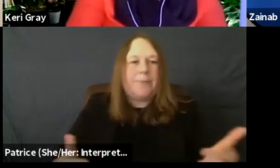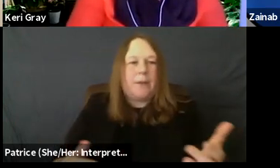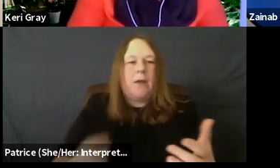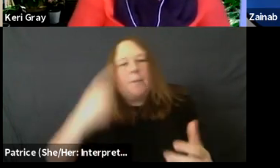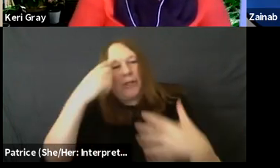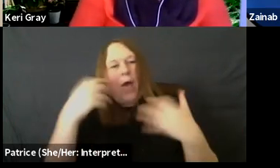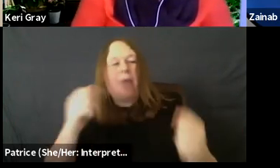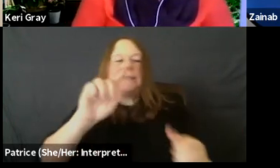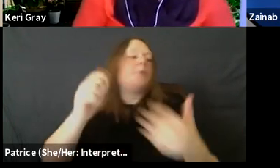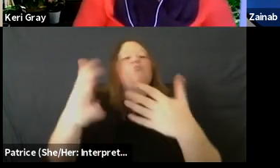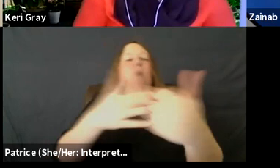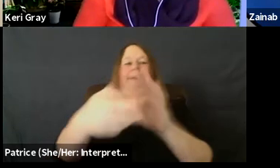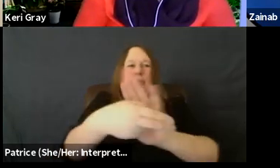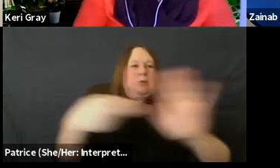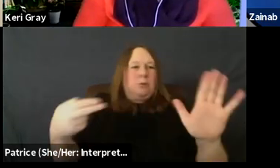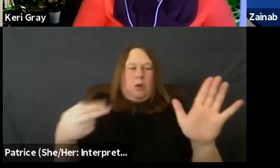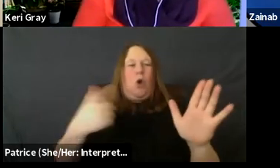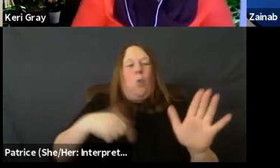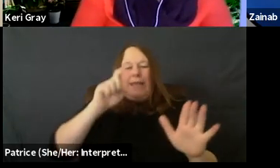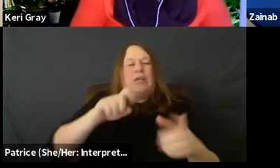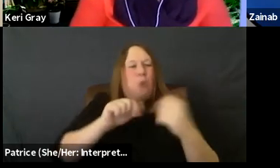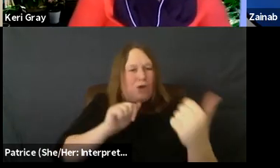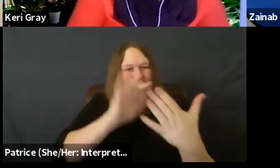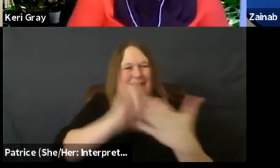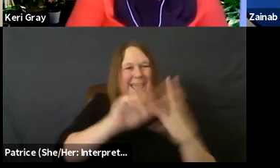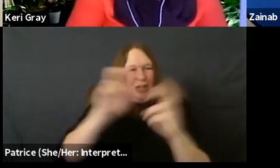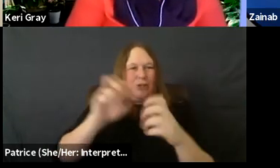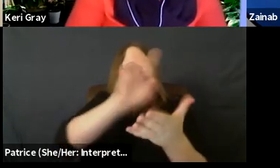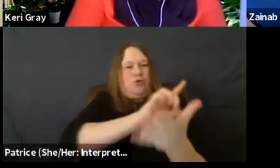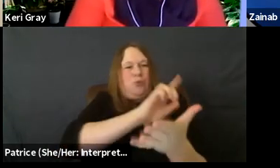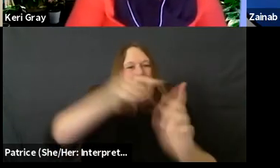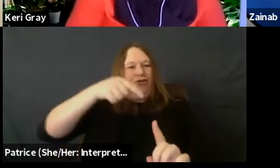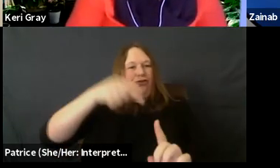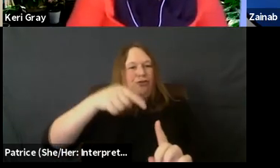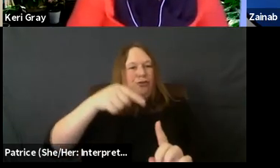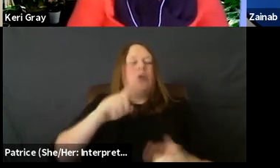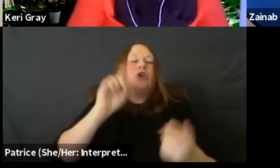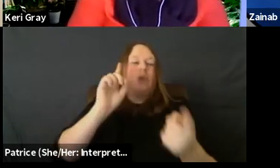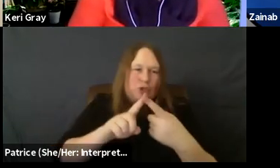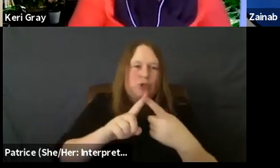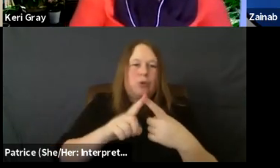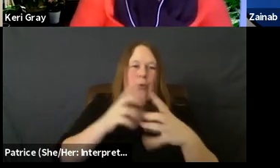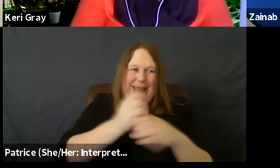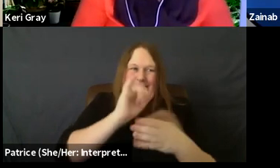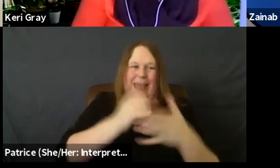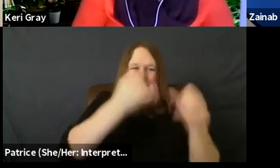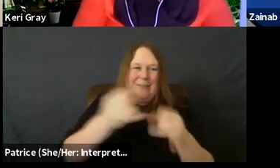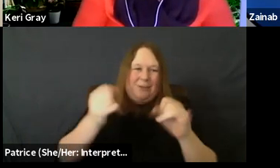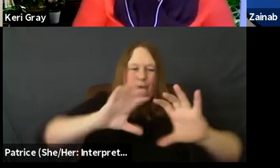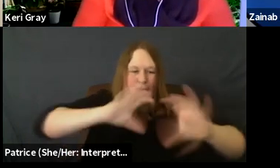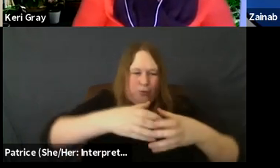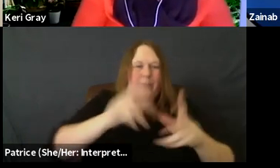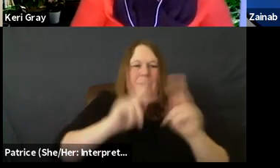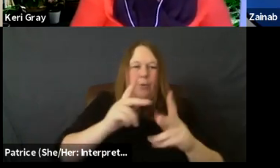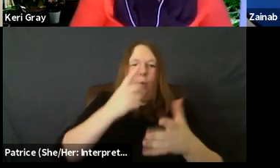health disability, whatever it may be. We need to address that issue of discrimination in order to get that individual group of people